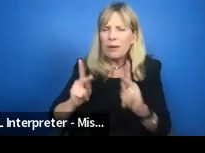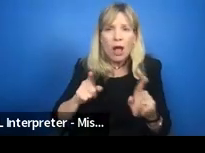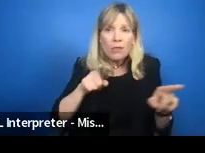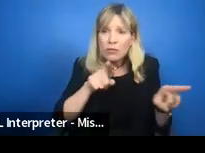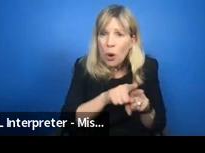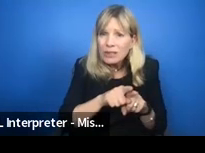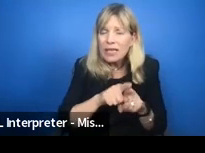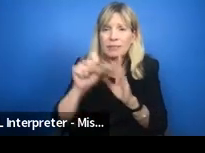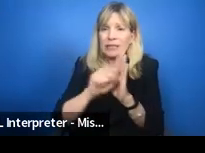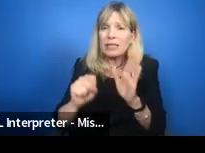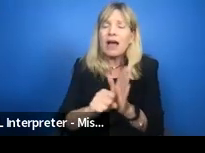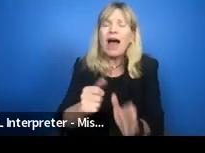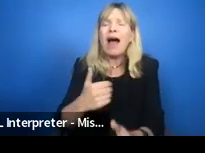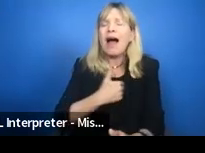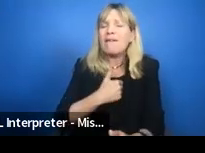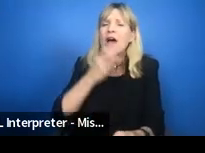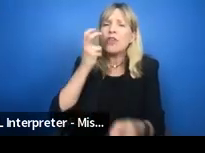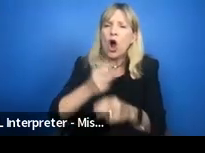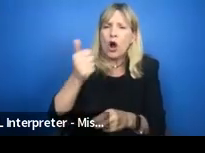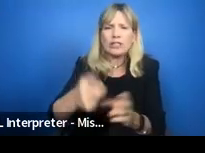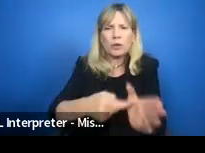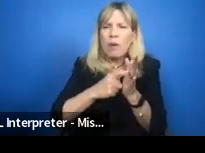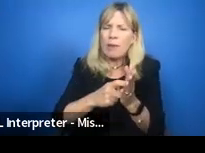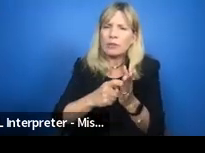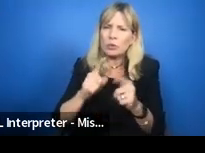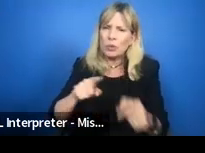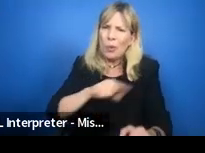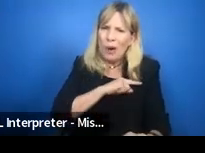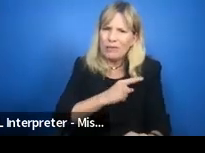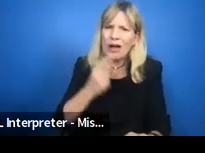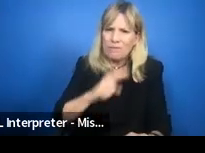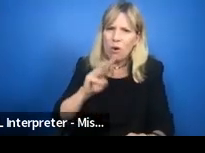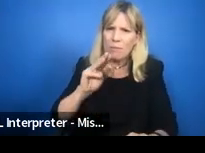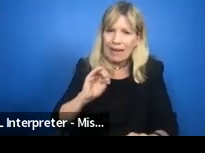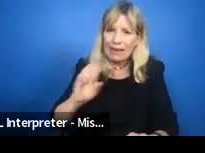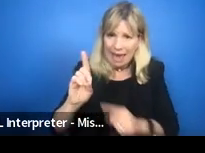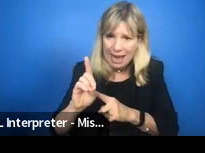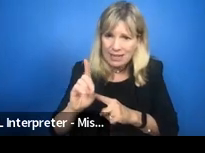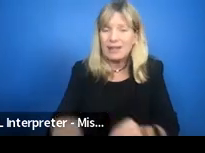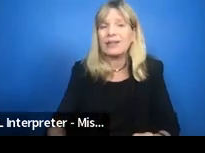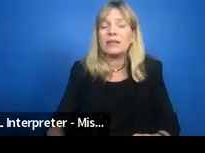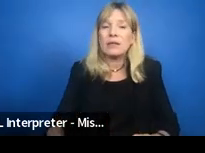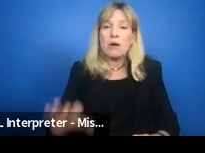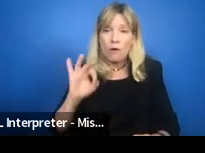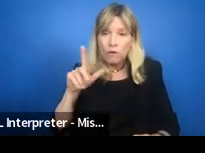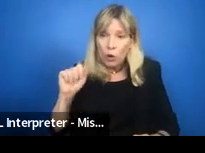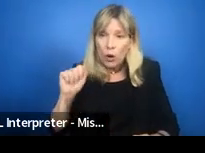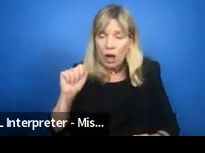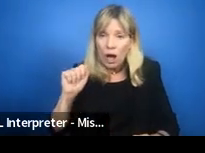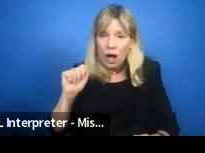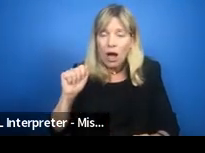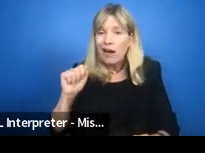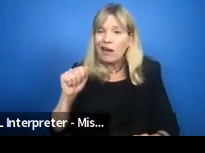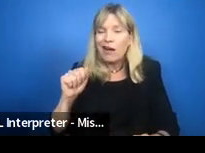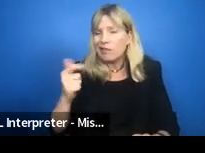states have the hardest requirements to qualify for Medicaid. Florida dropping